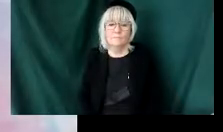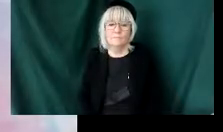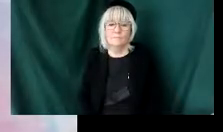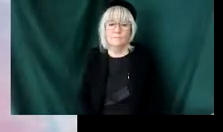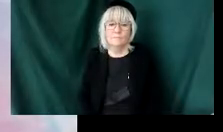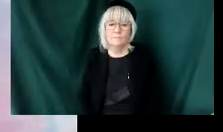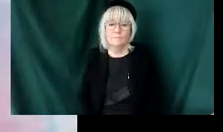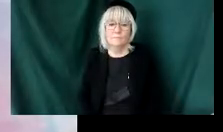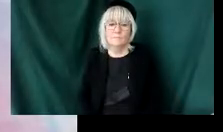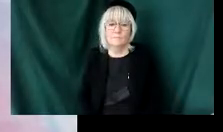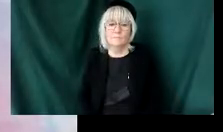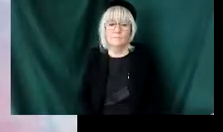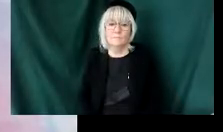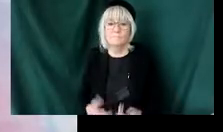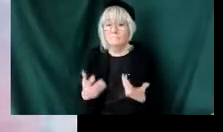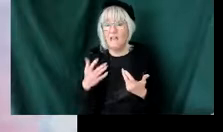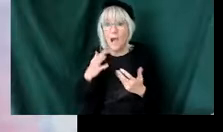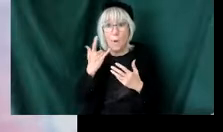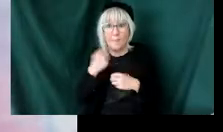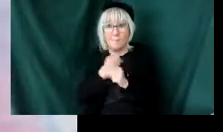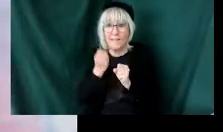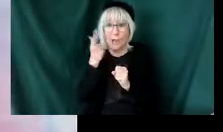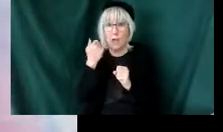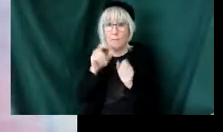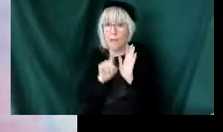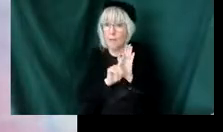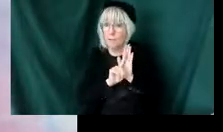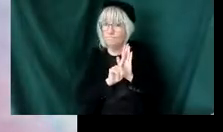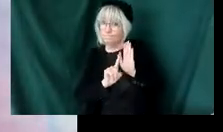I'm gonna make that flower pop out